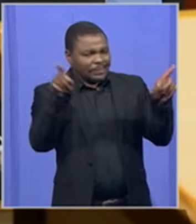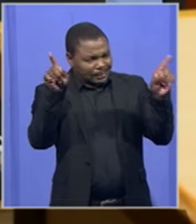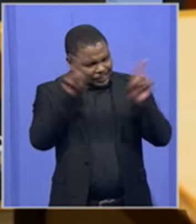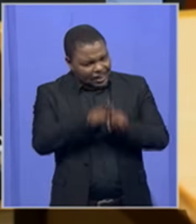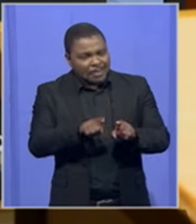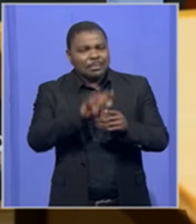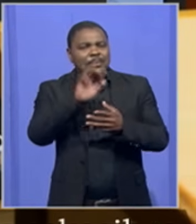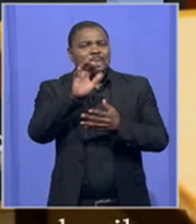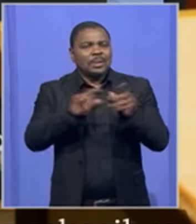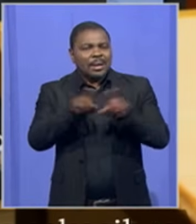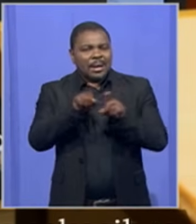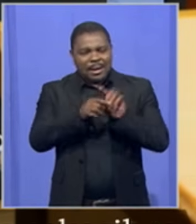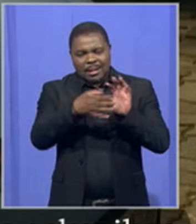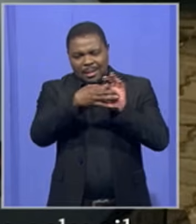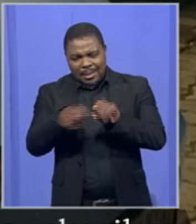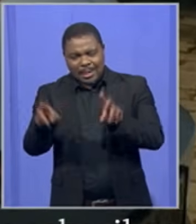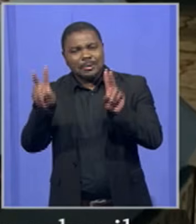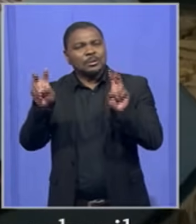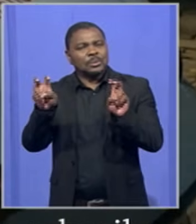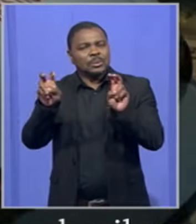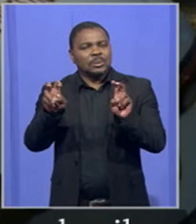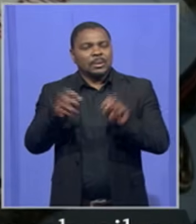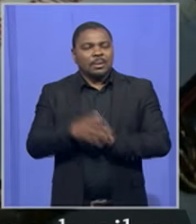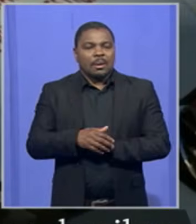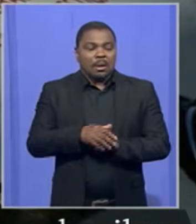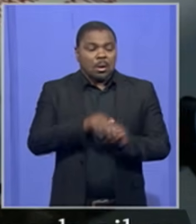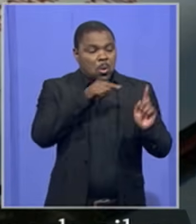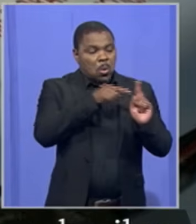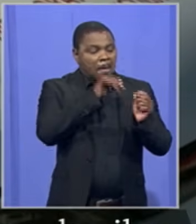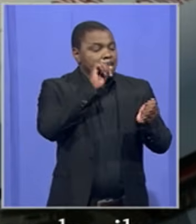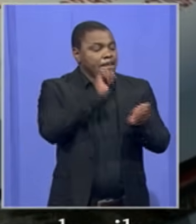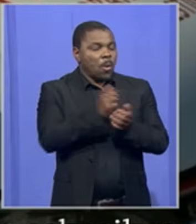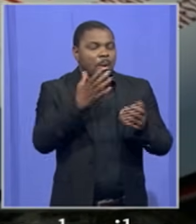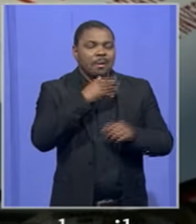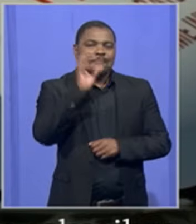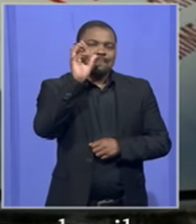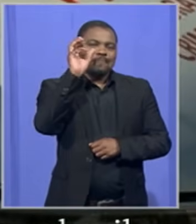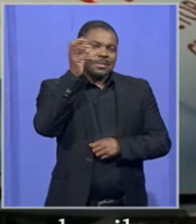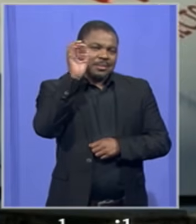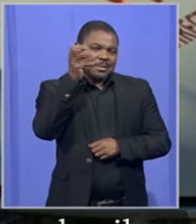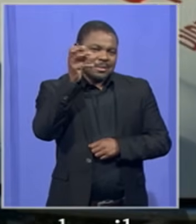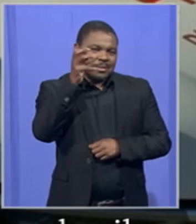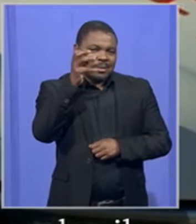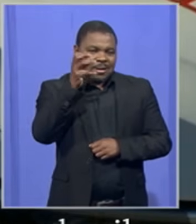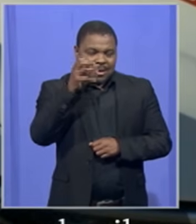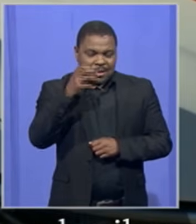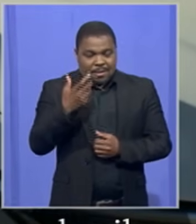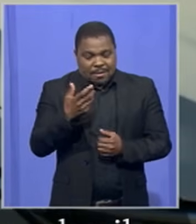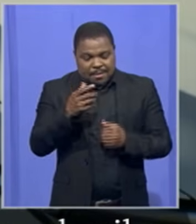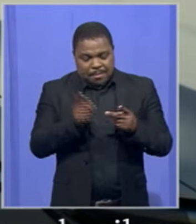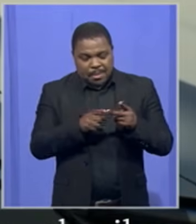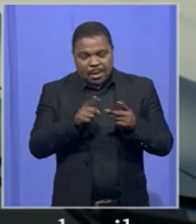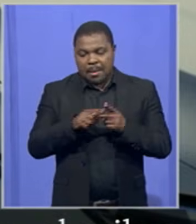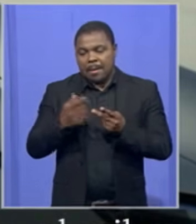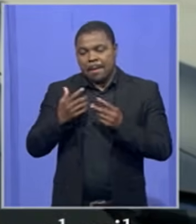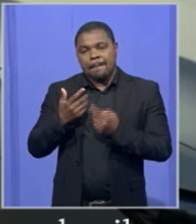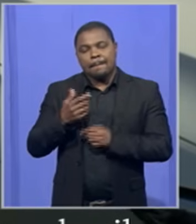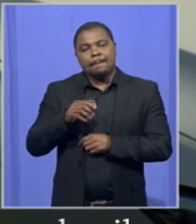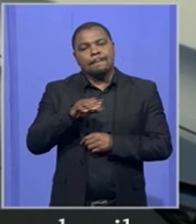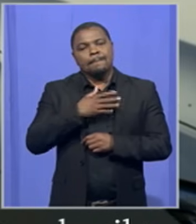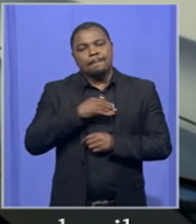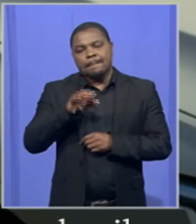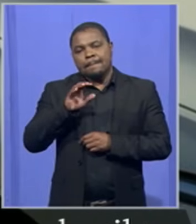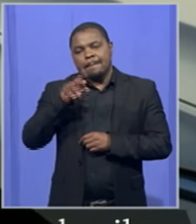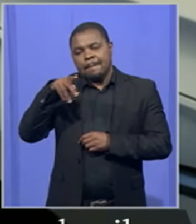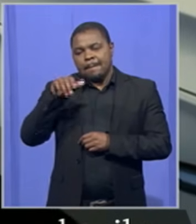e golagangwa le molato o. Morago ga go tshwarwa kwa Free State tebang le kgetse e tsweletseng, boto ya parola e ne ya phimola